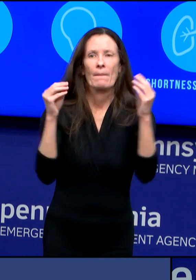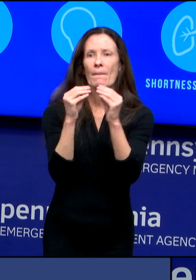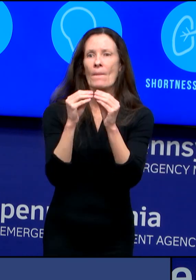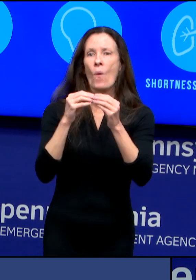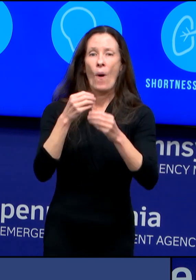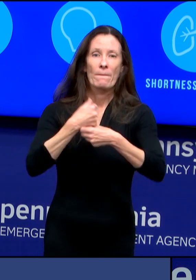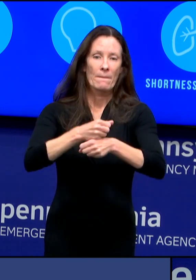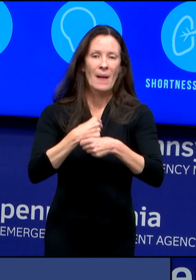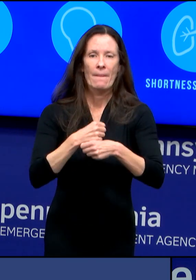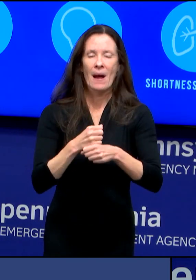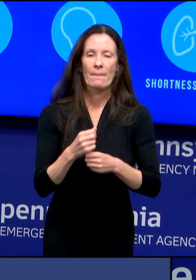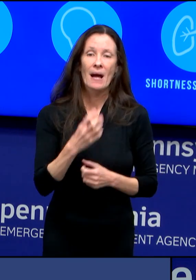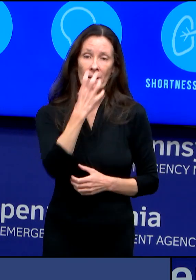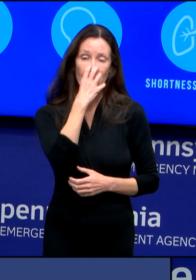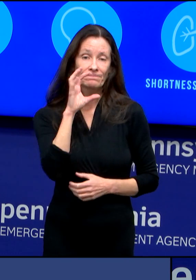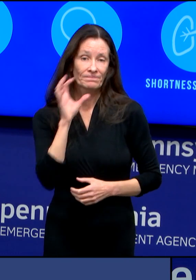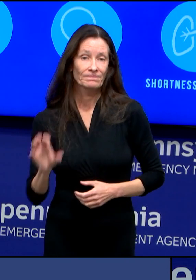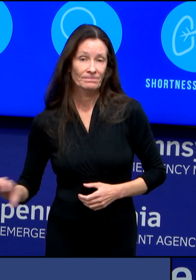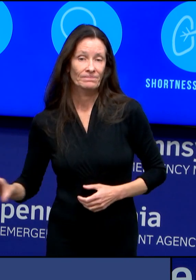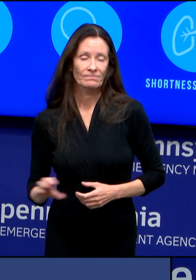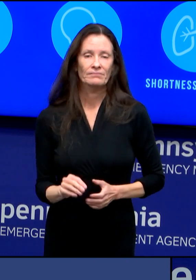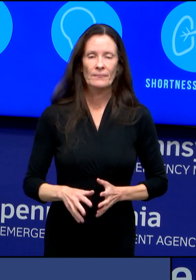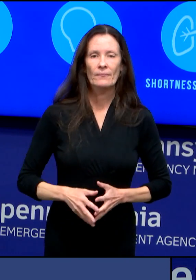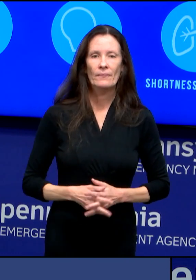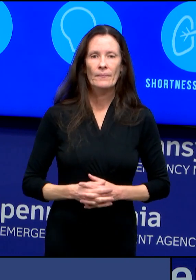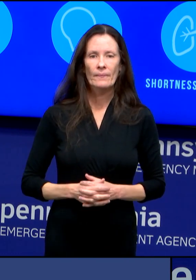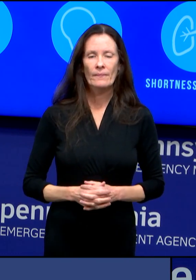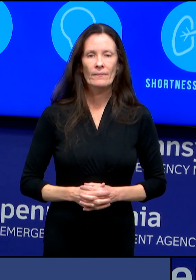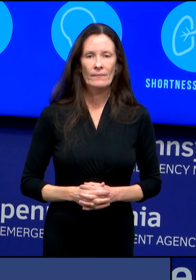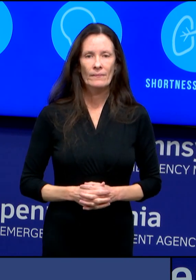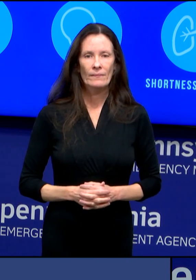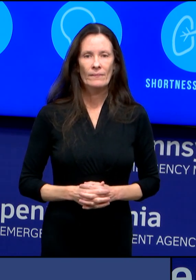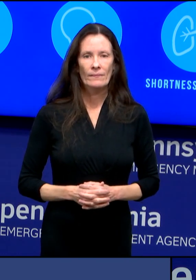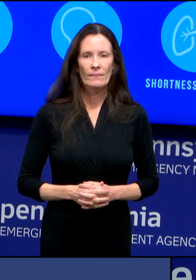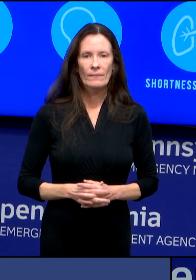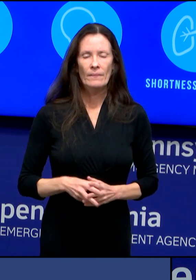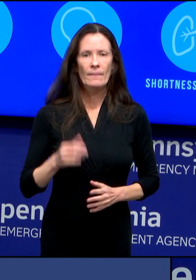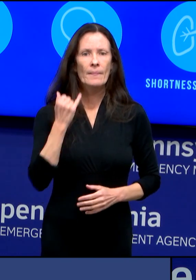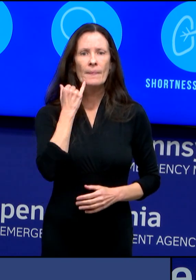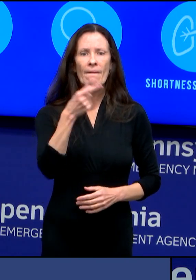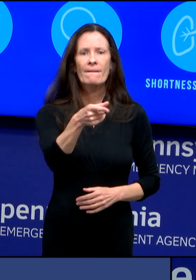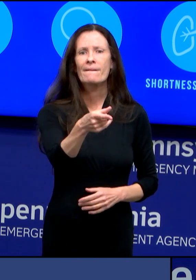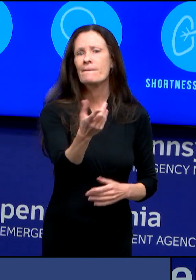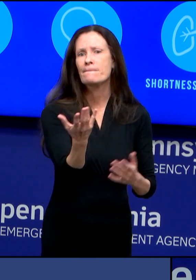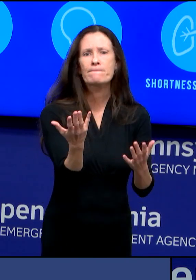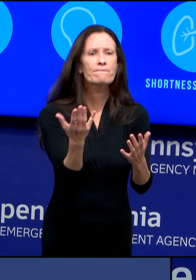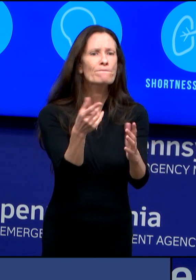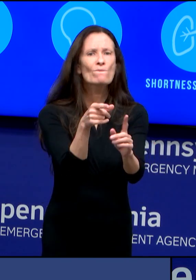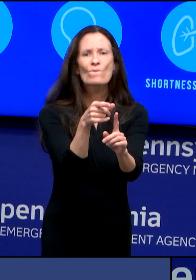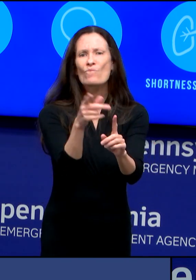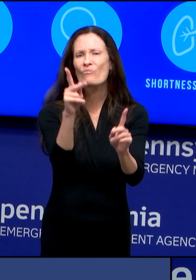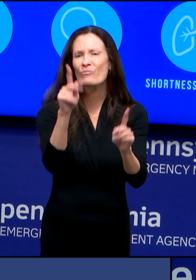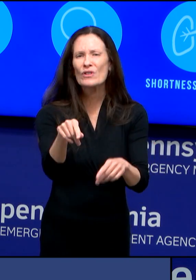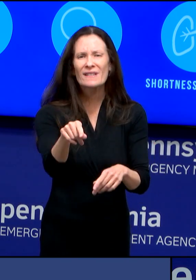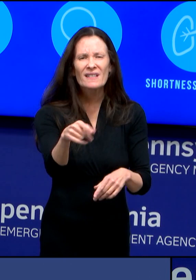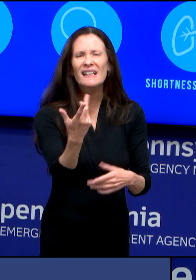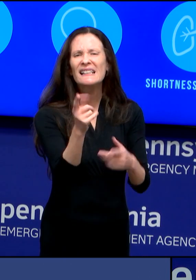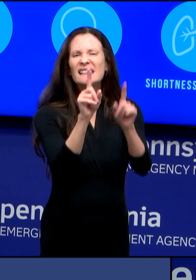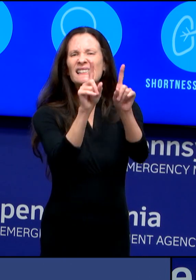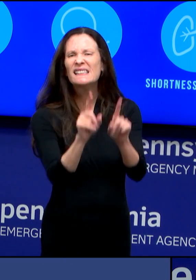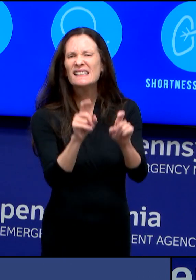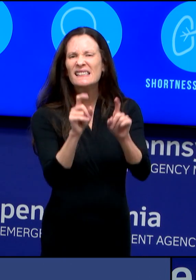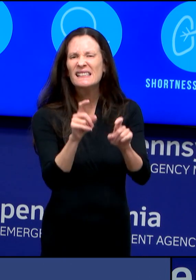COVID-19, self-quarantined for 14 days, and then been released or cleared, are we confident that they're no longer communicable? Has anyone